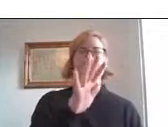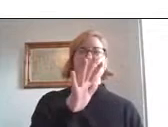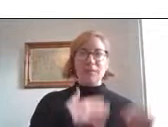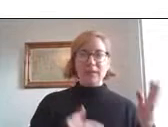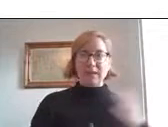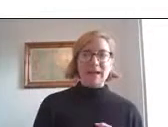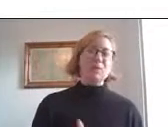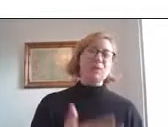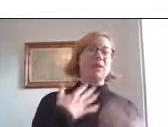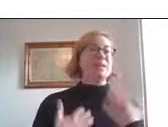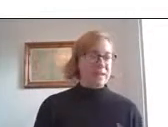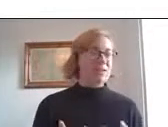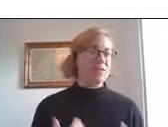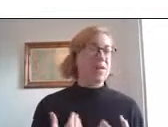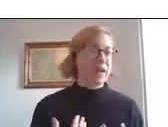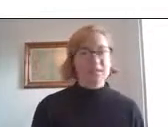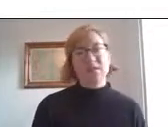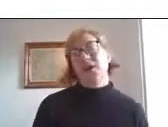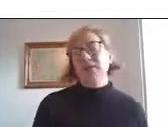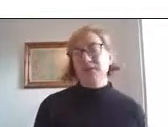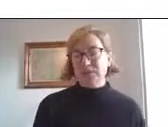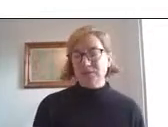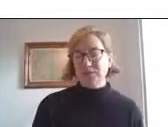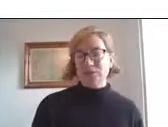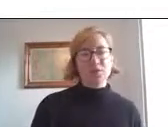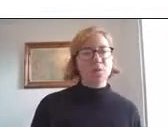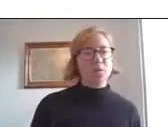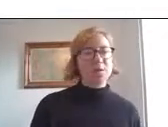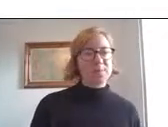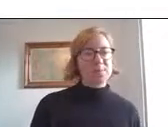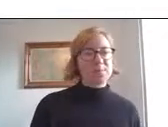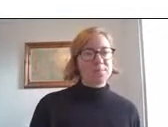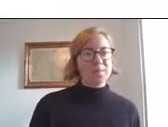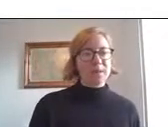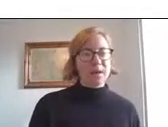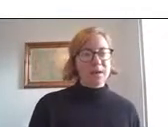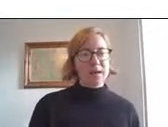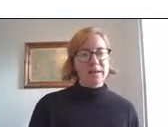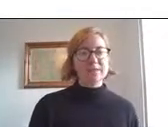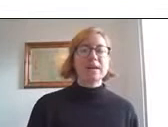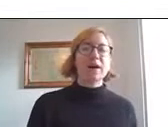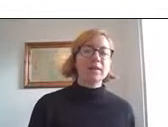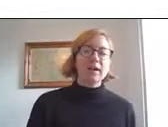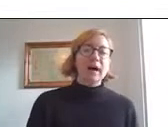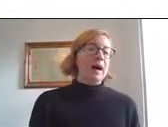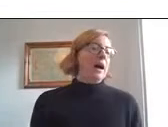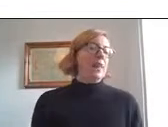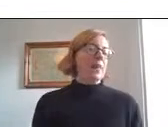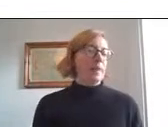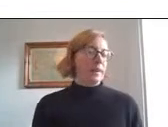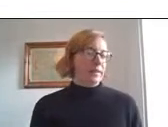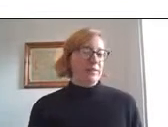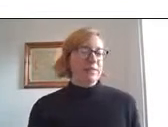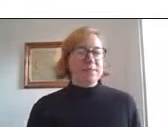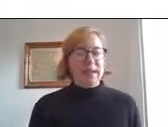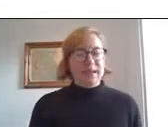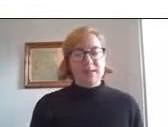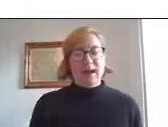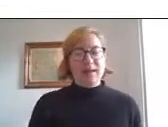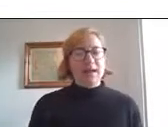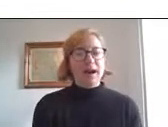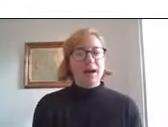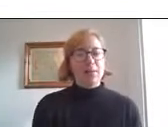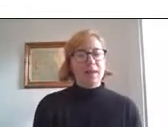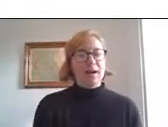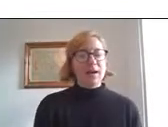than them becoming labelled and identifying as the child who doesn't talk. Okay, so the bad news